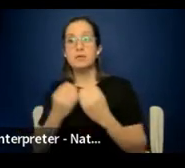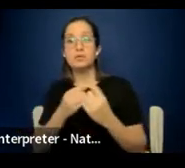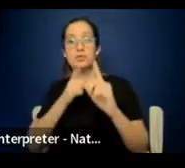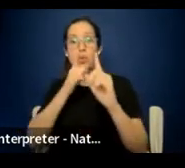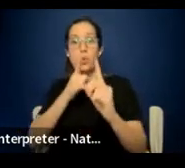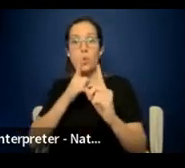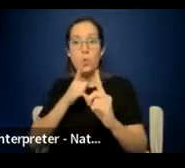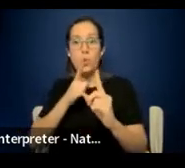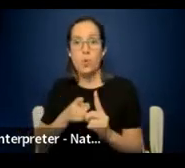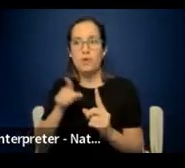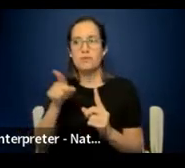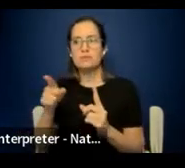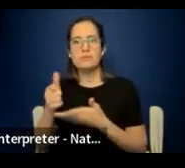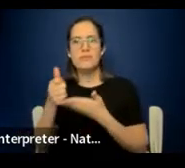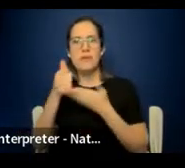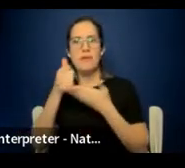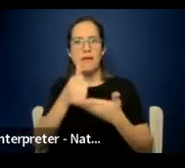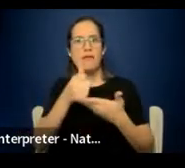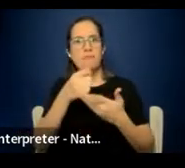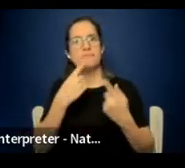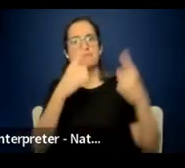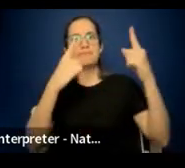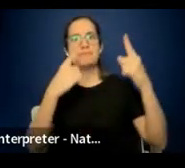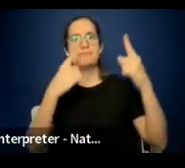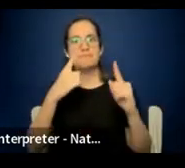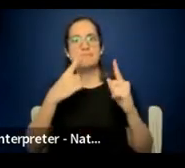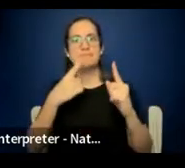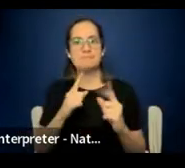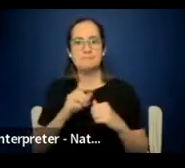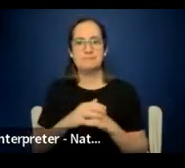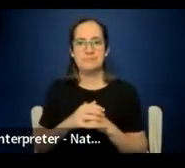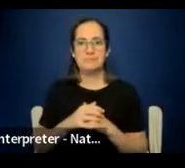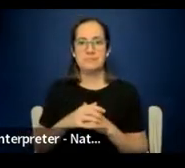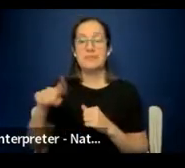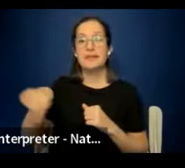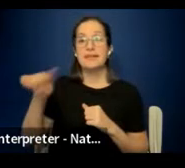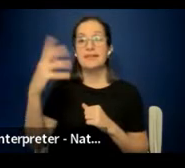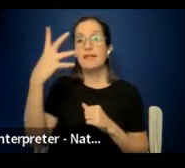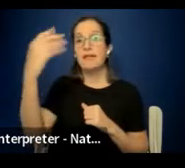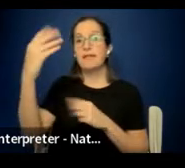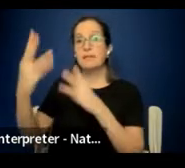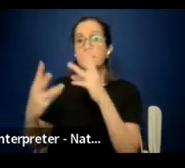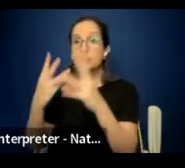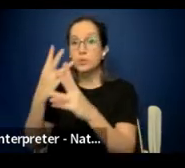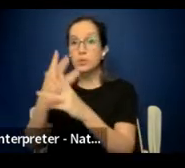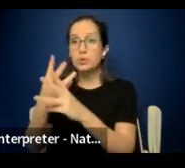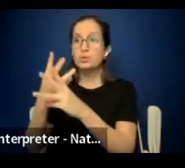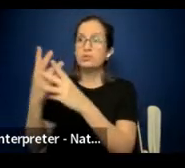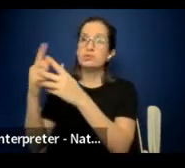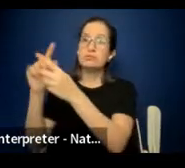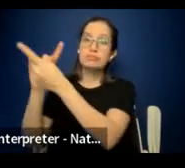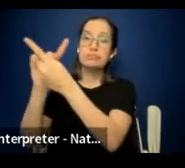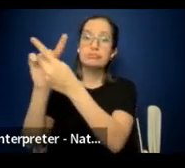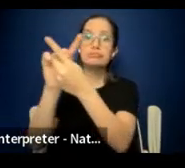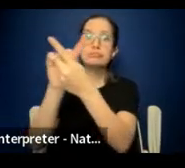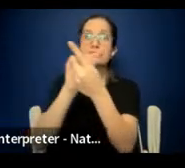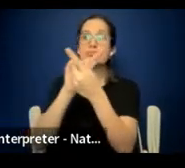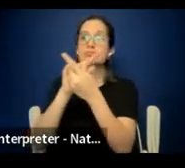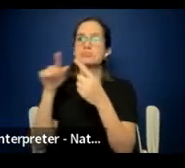Volunteers can also serve as ambassadors sort of out in the world to help increase our organization's visibility and our organization's